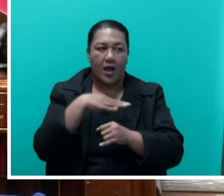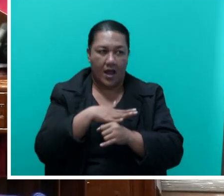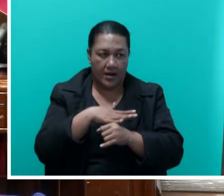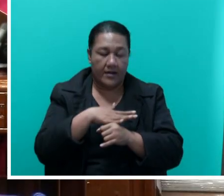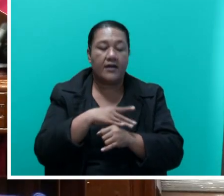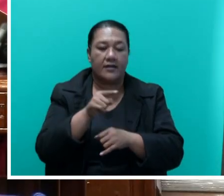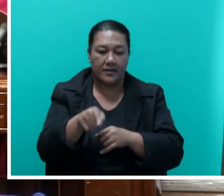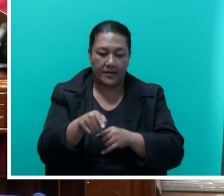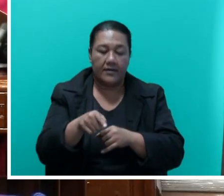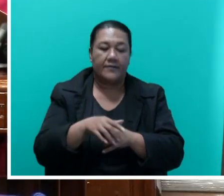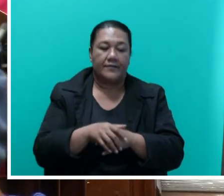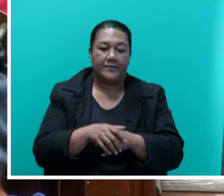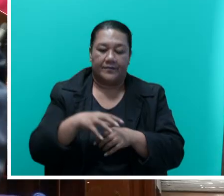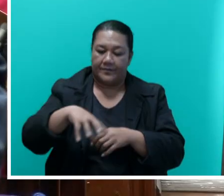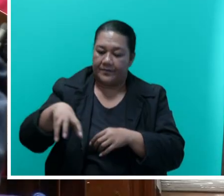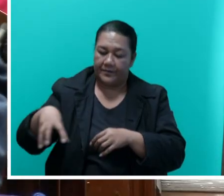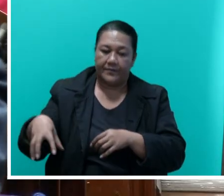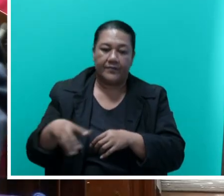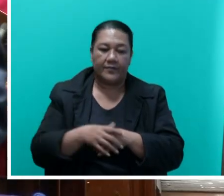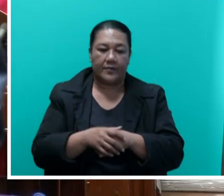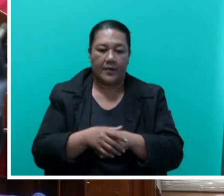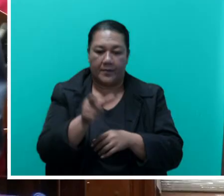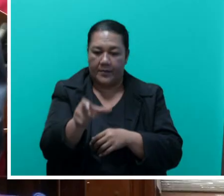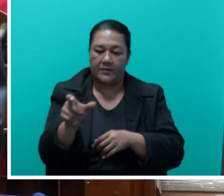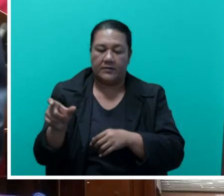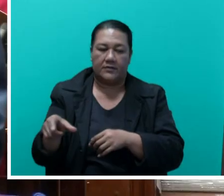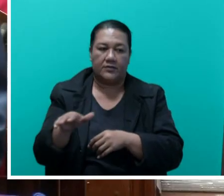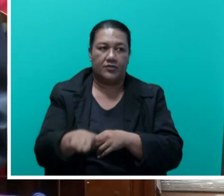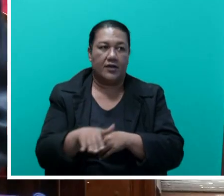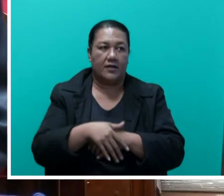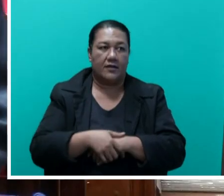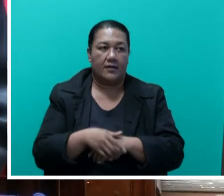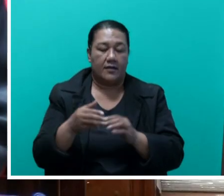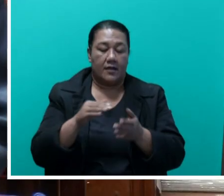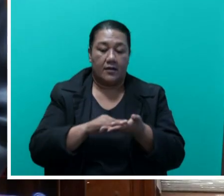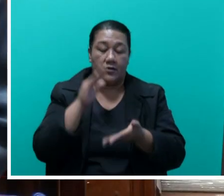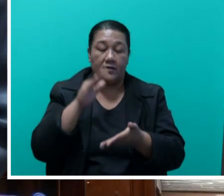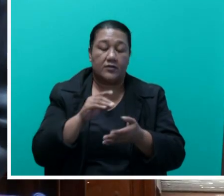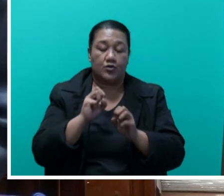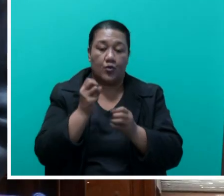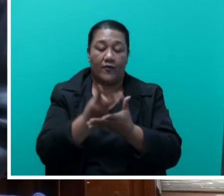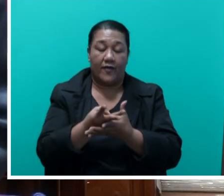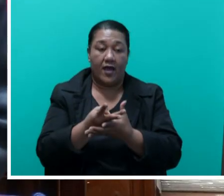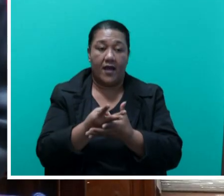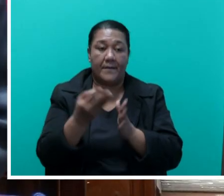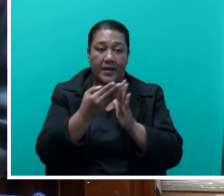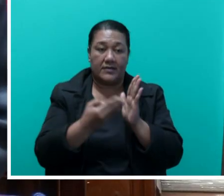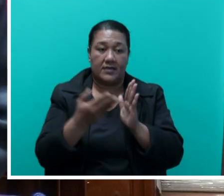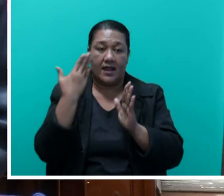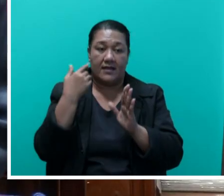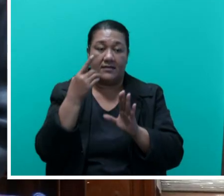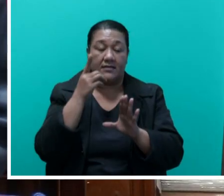to the back-to-school grant per child. The huge increase in the social welfare budget last year to 200